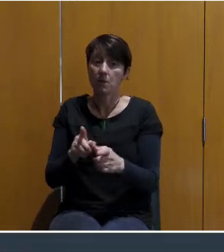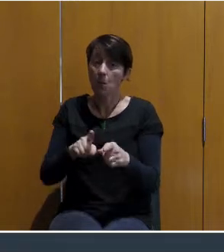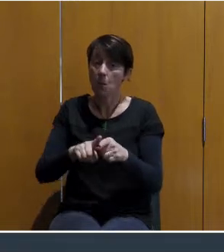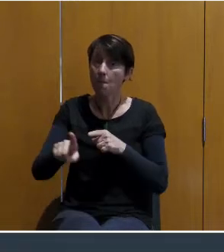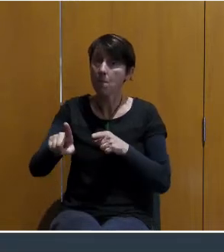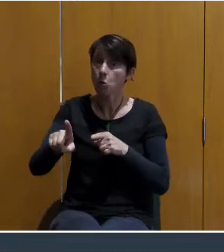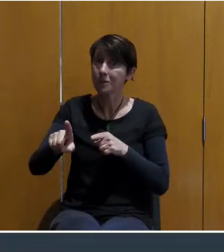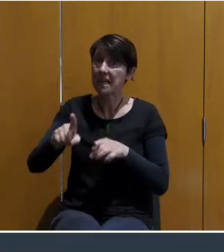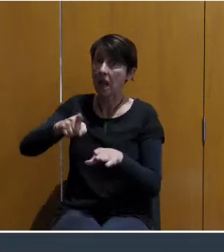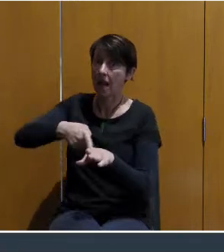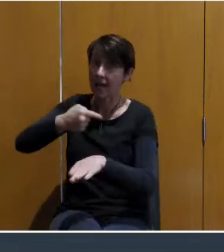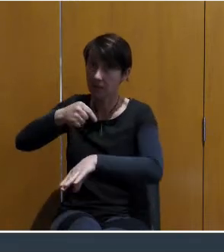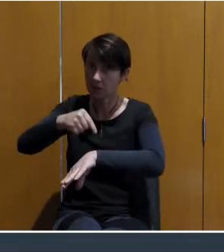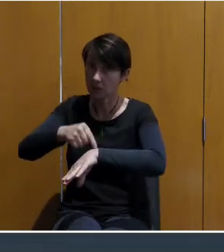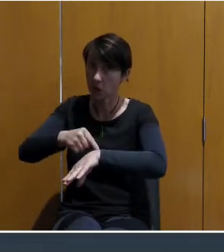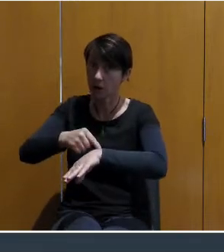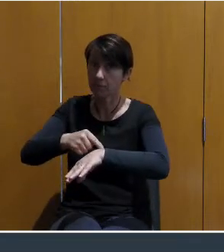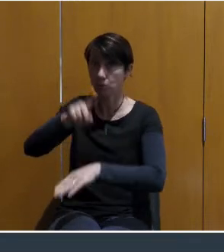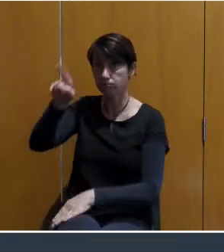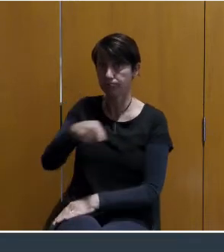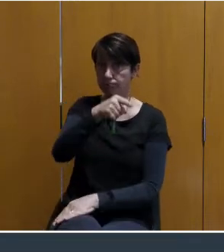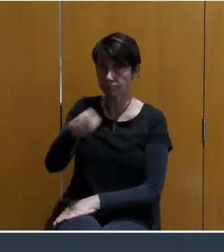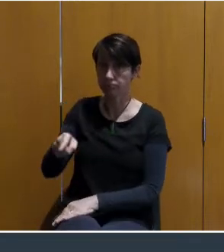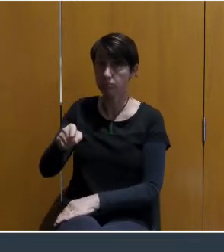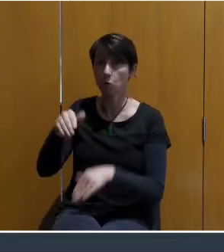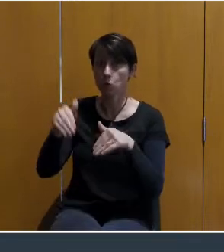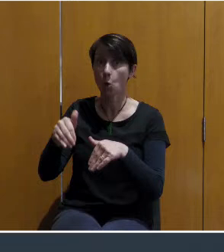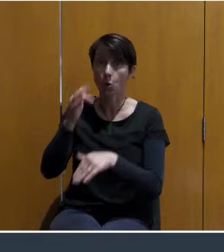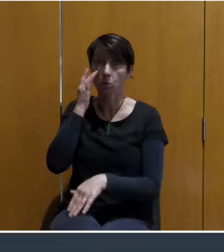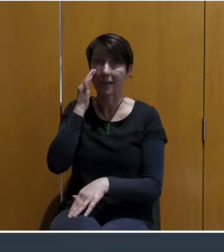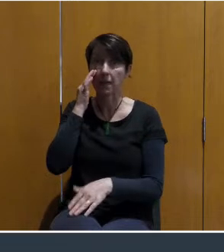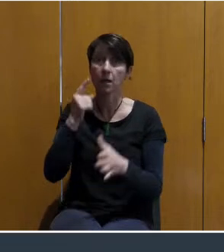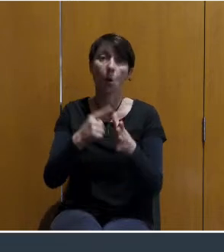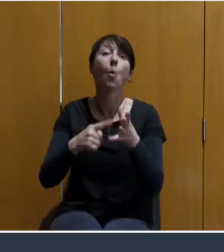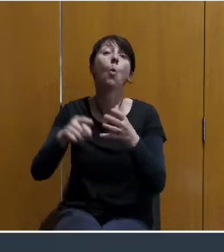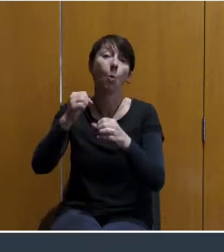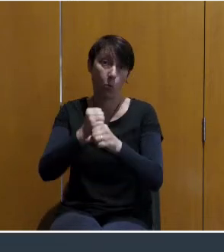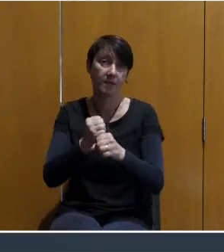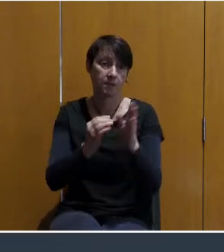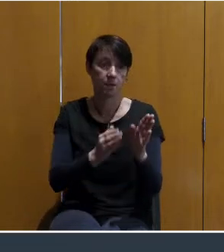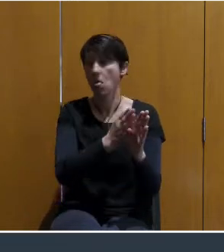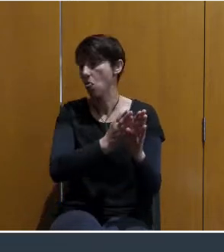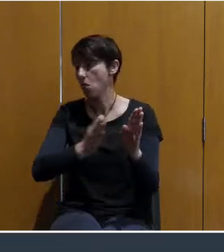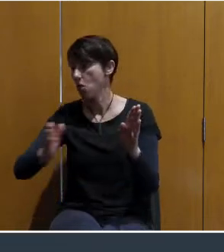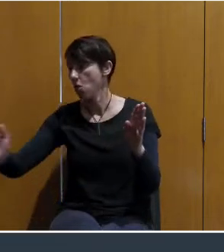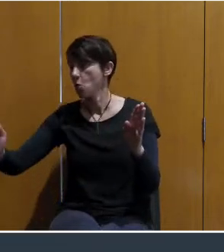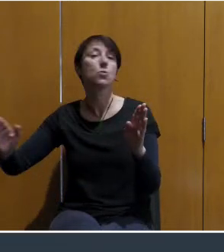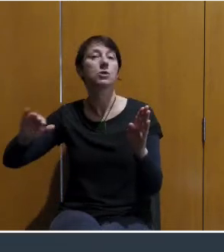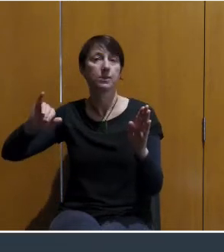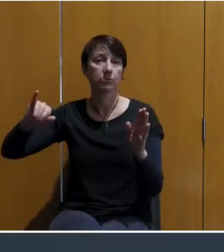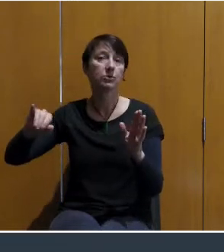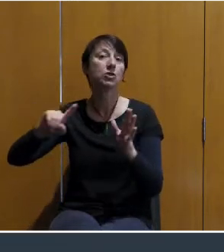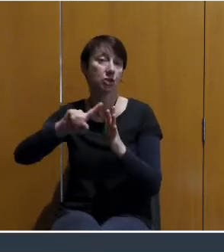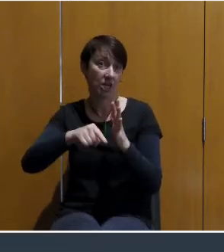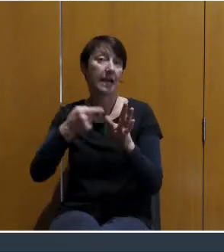it should be enforced, if it's to be seasonal. Through to January, chicks are still running around